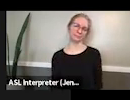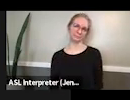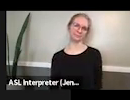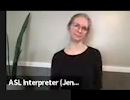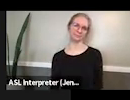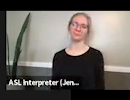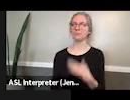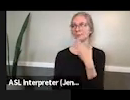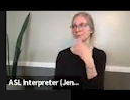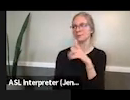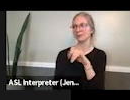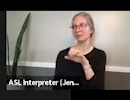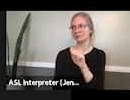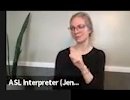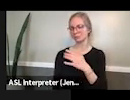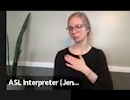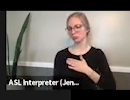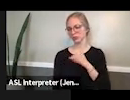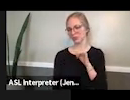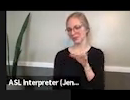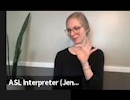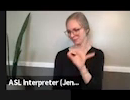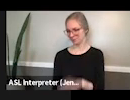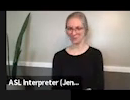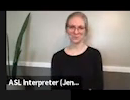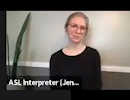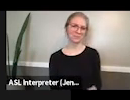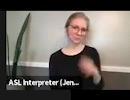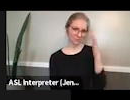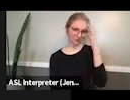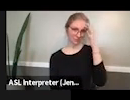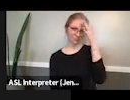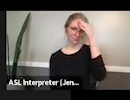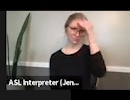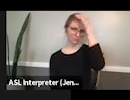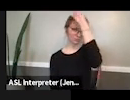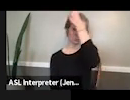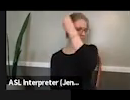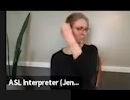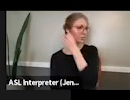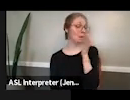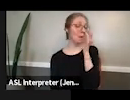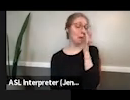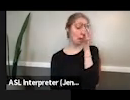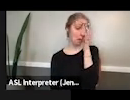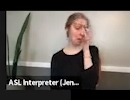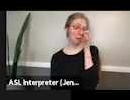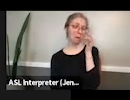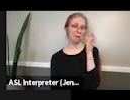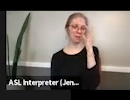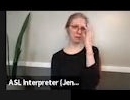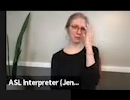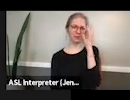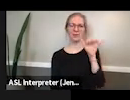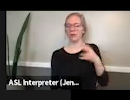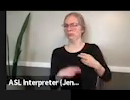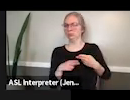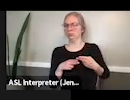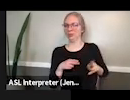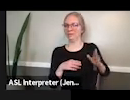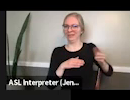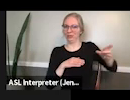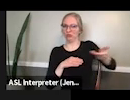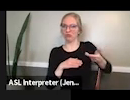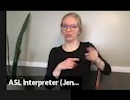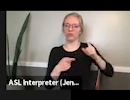Thank you, Lisa. I appreciate that. And that was a quick introduction to some really important